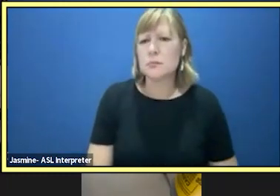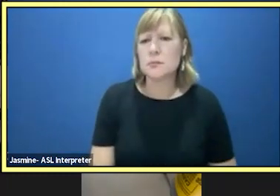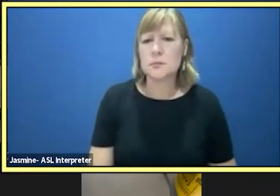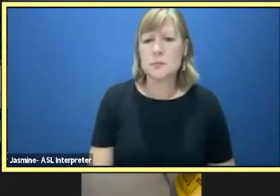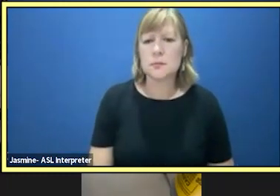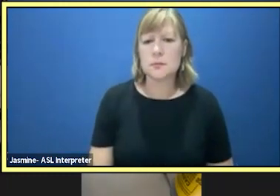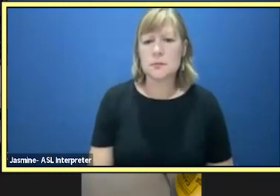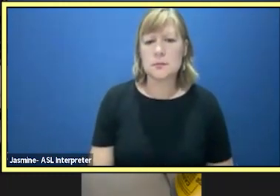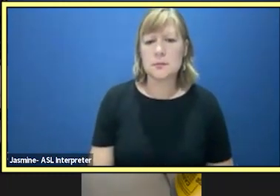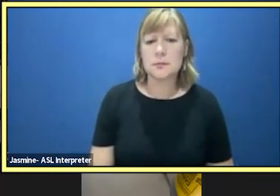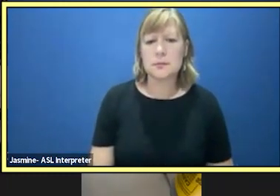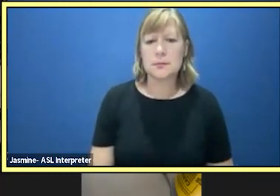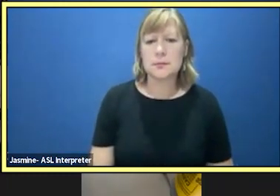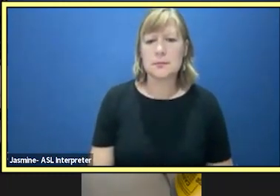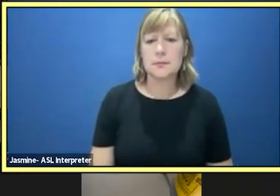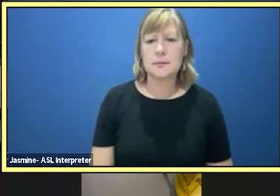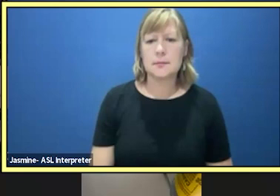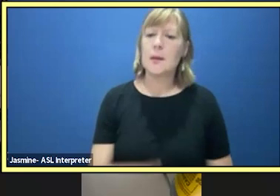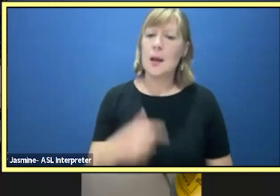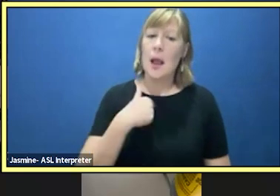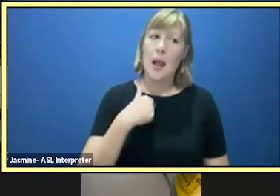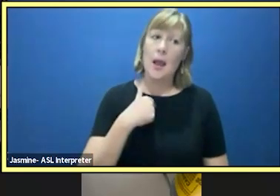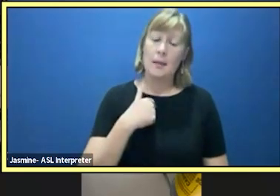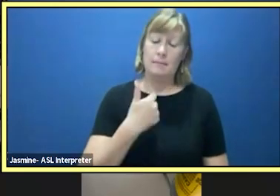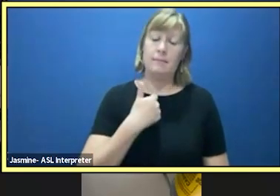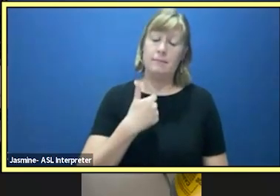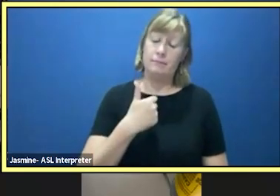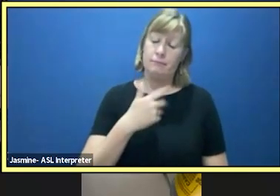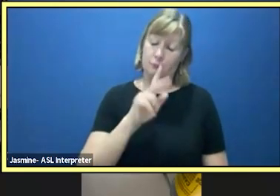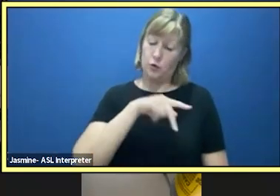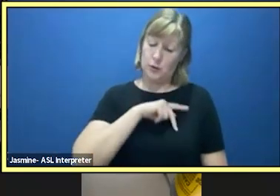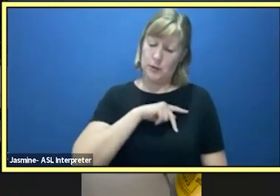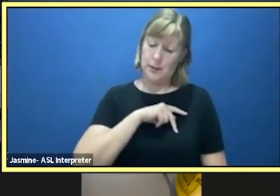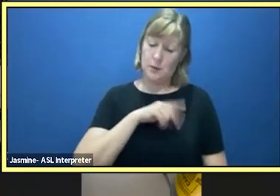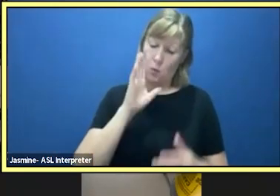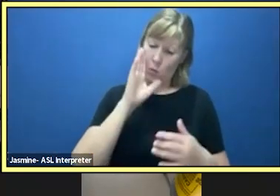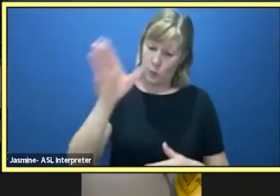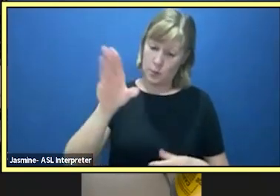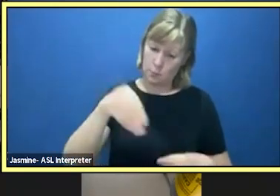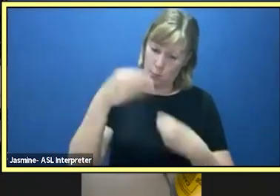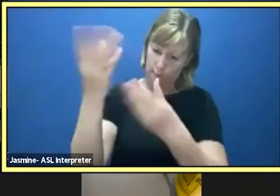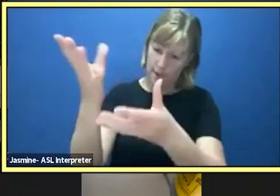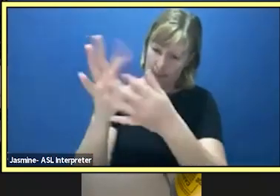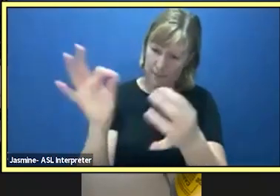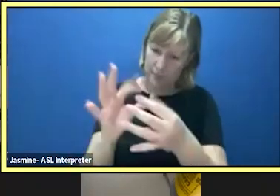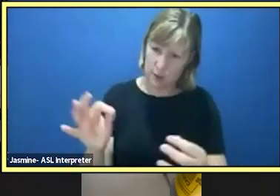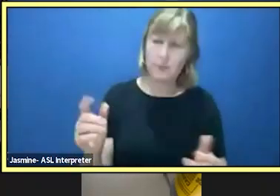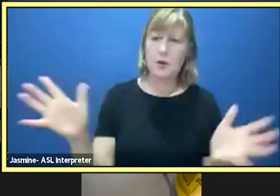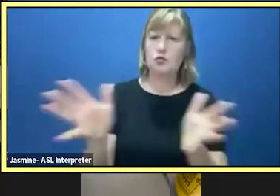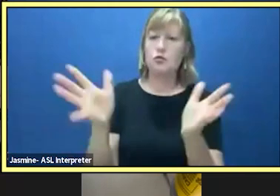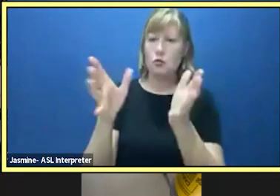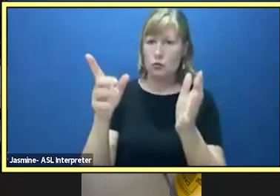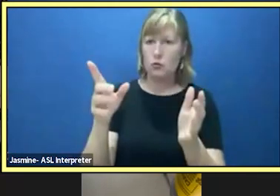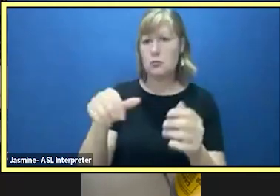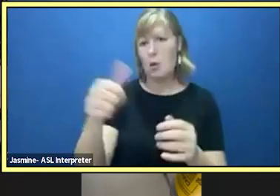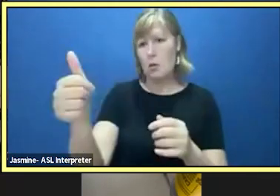some commentary. I would urge others to read them and provide any kind of commentary. But I guess